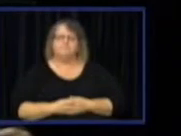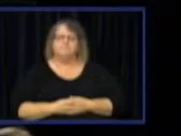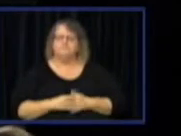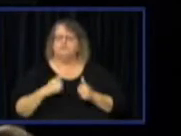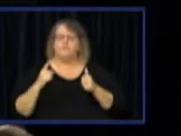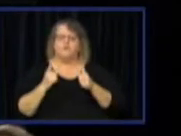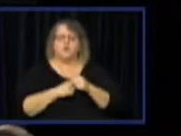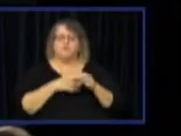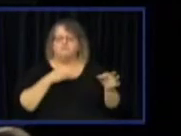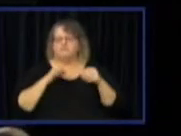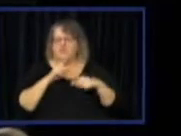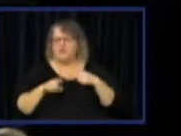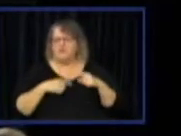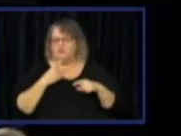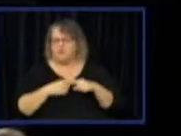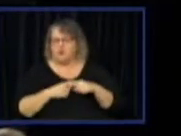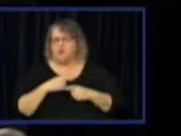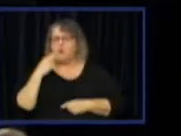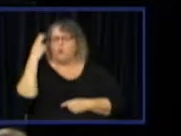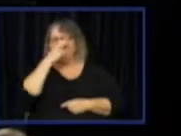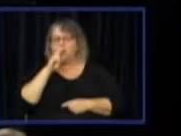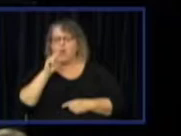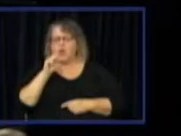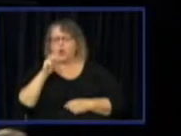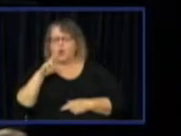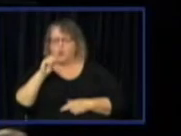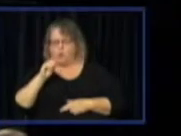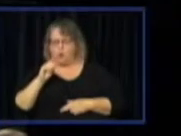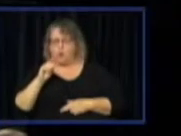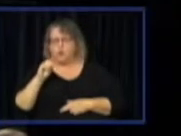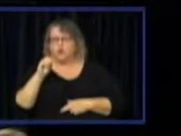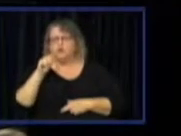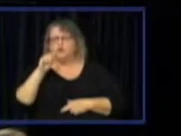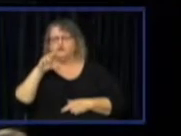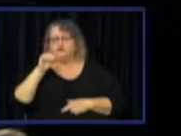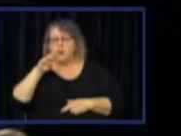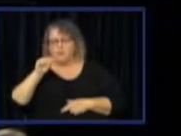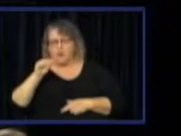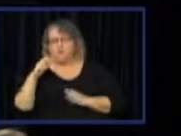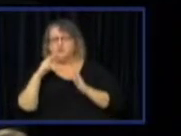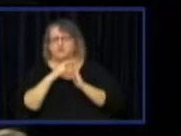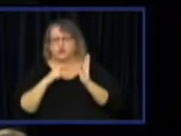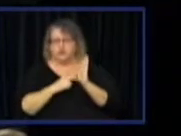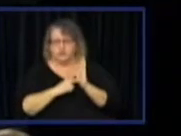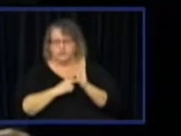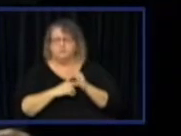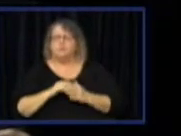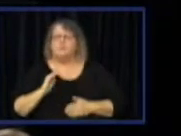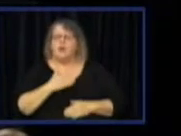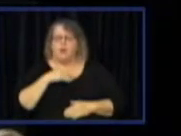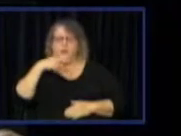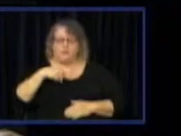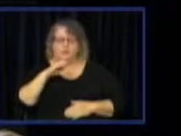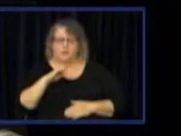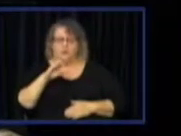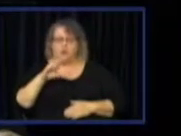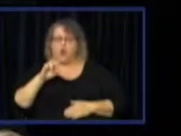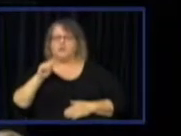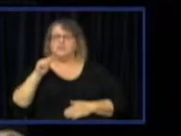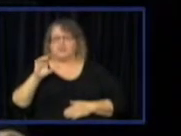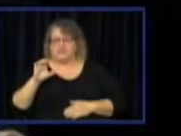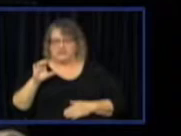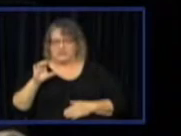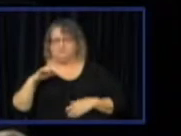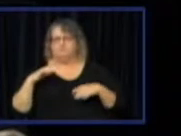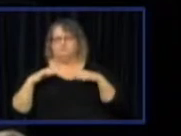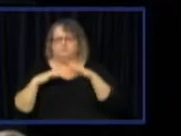start by telling you a little bit about the Hawaii Neurotrauma Registry project. My organization, Pacific Basin